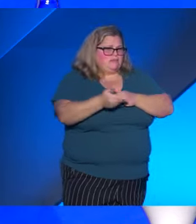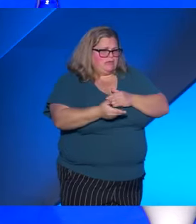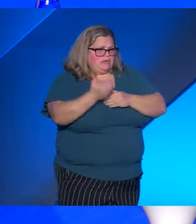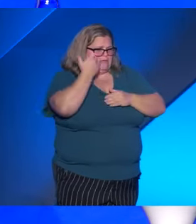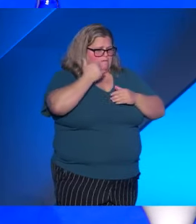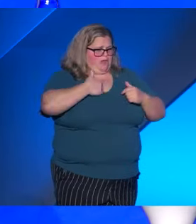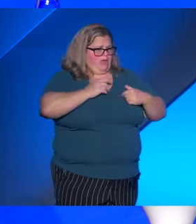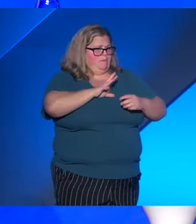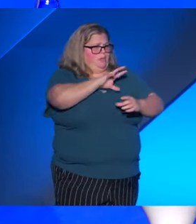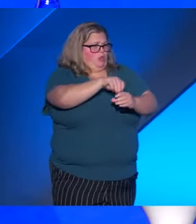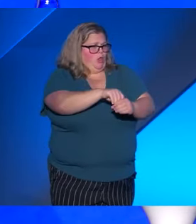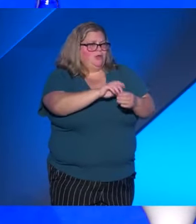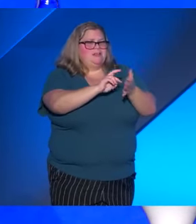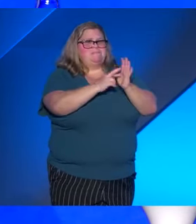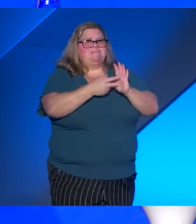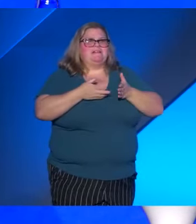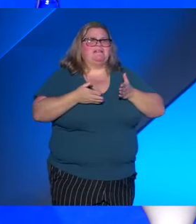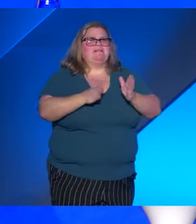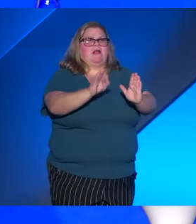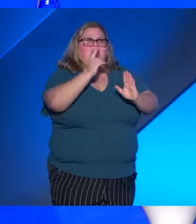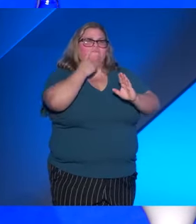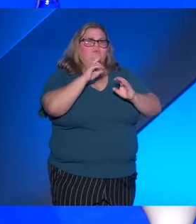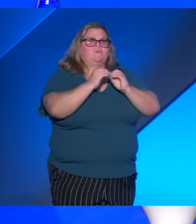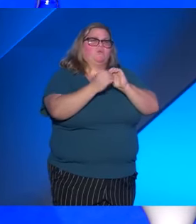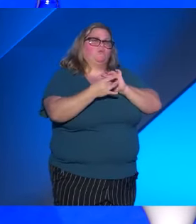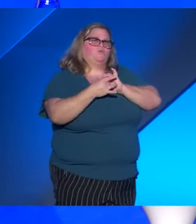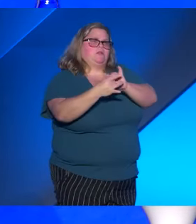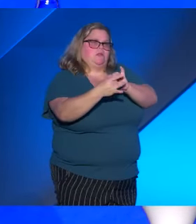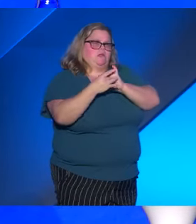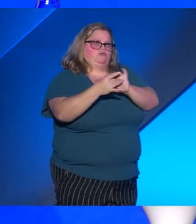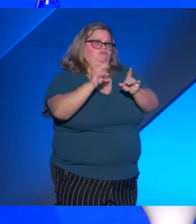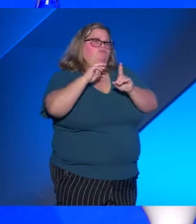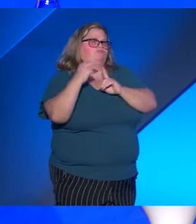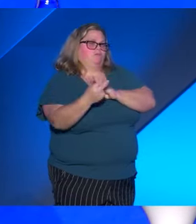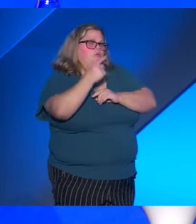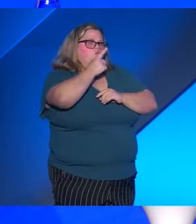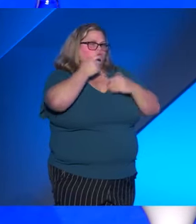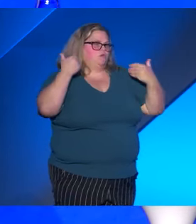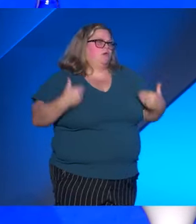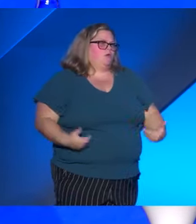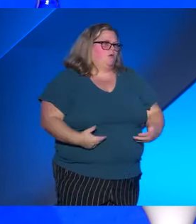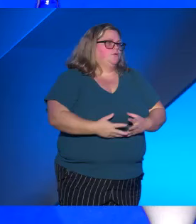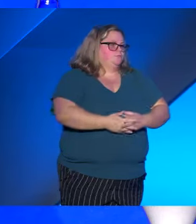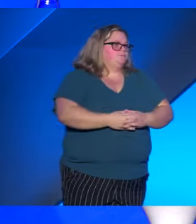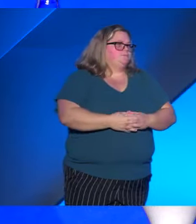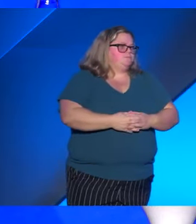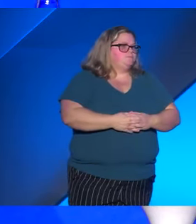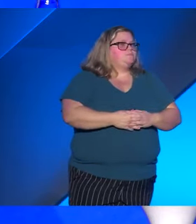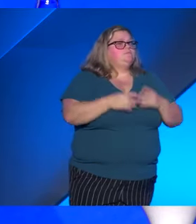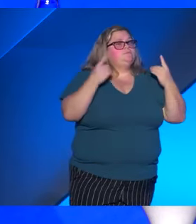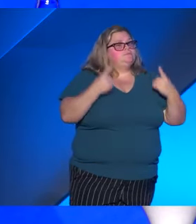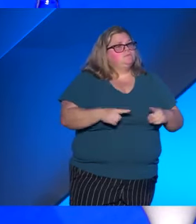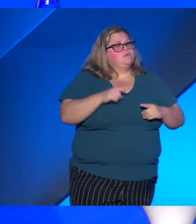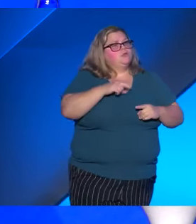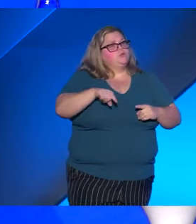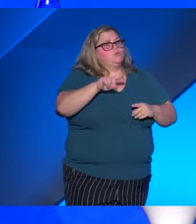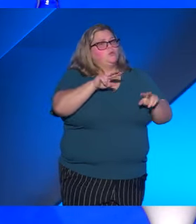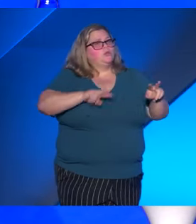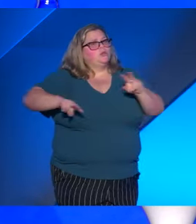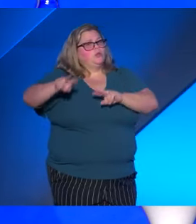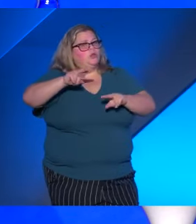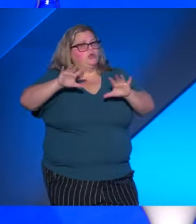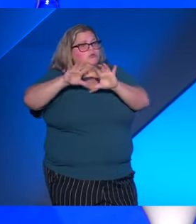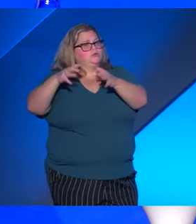start to speak from a more relational aspect of who we are. When you look at